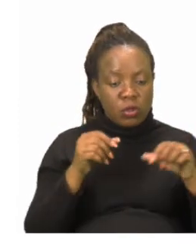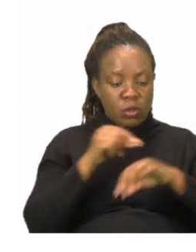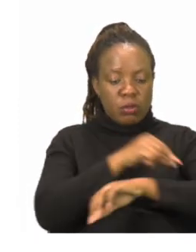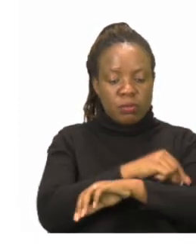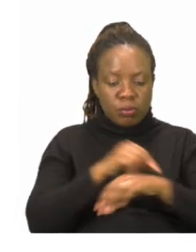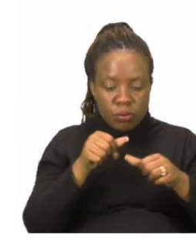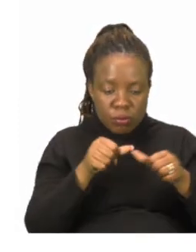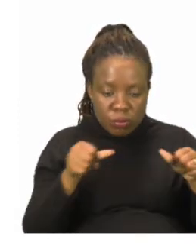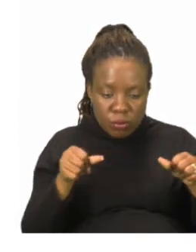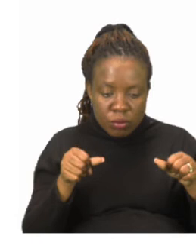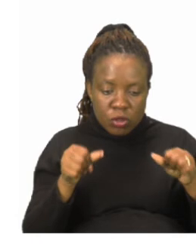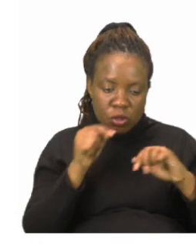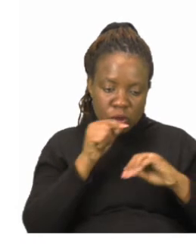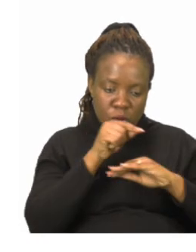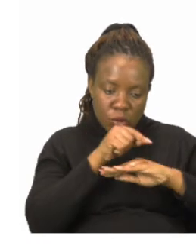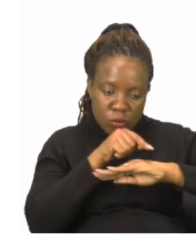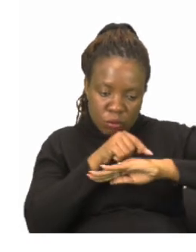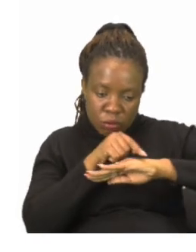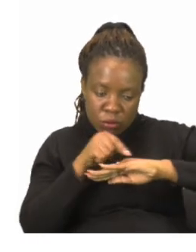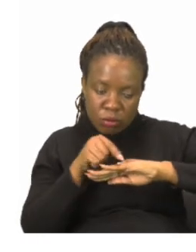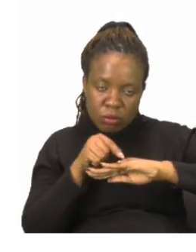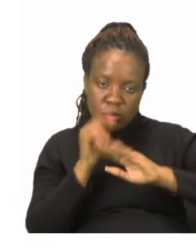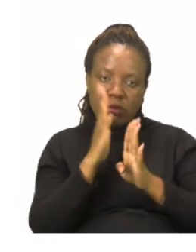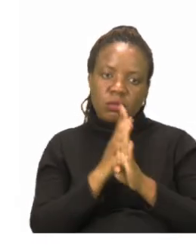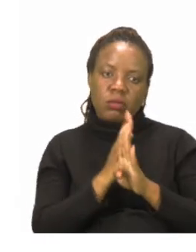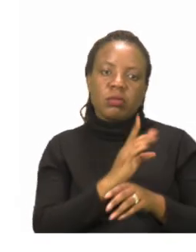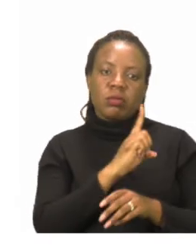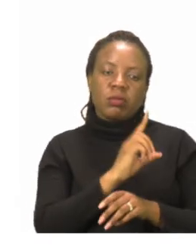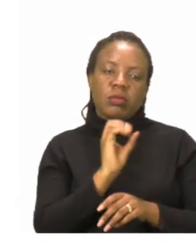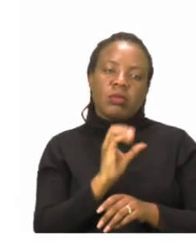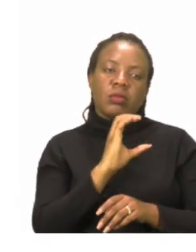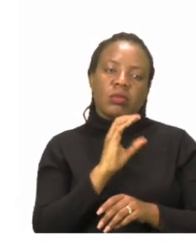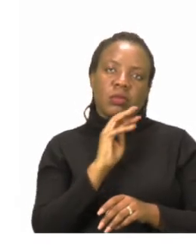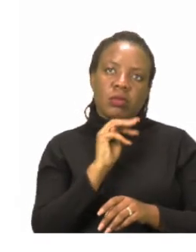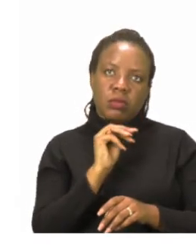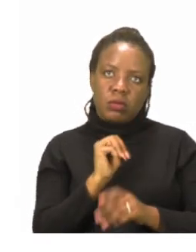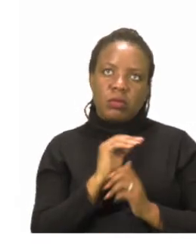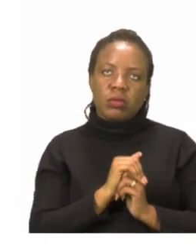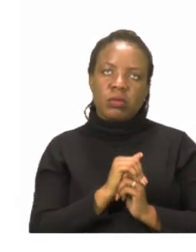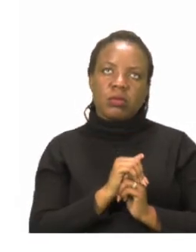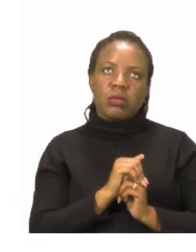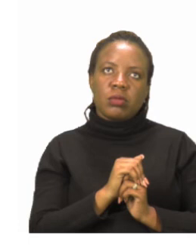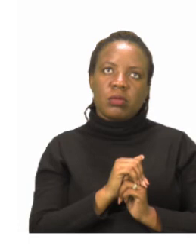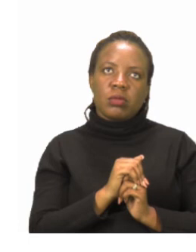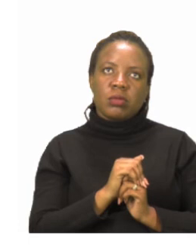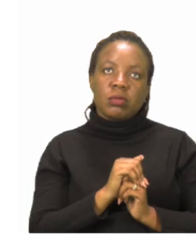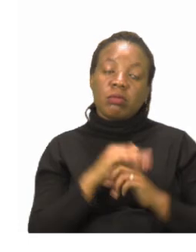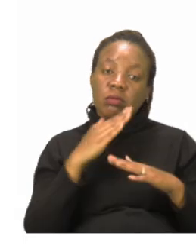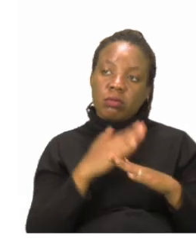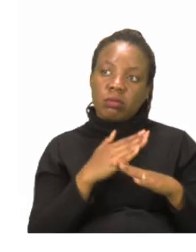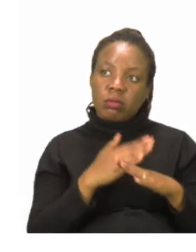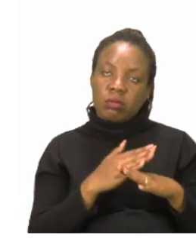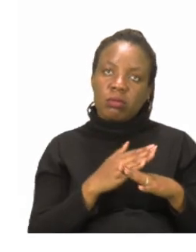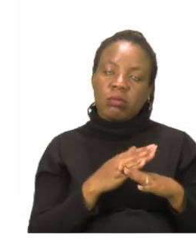10 centimeters long. Okay, now I'm going to leave you to do it, the activity, and